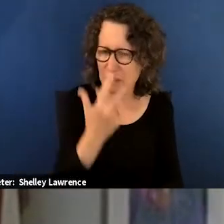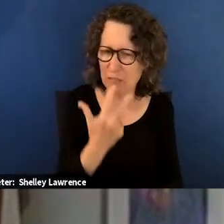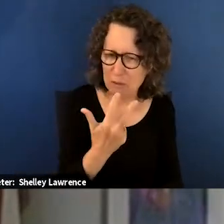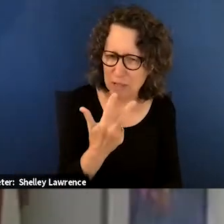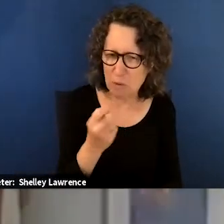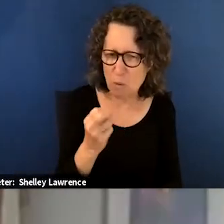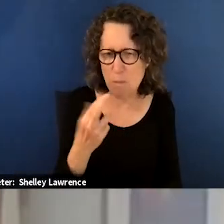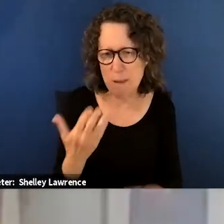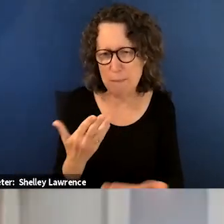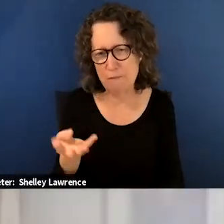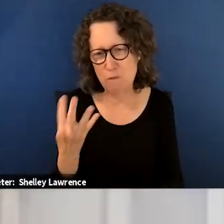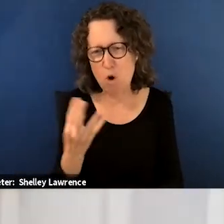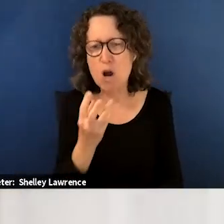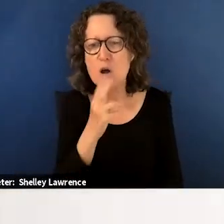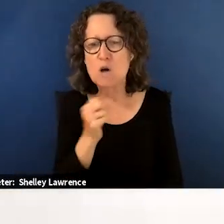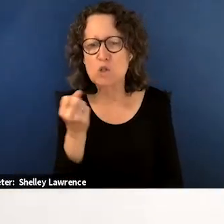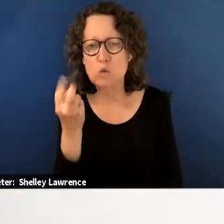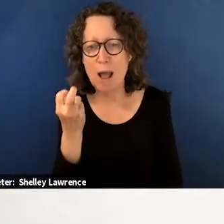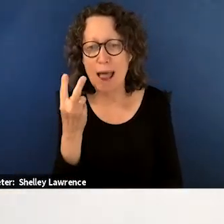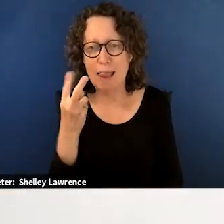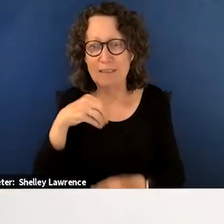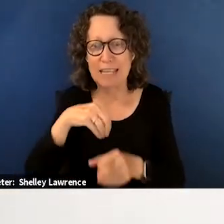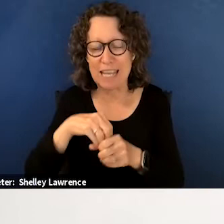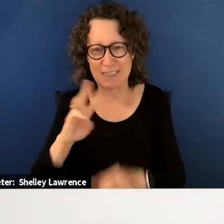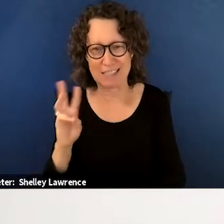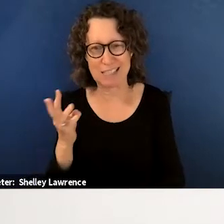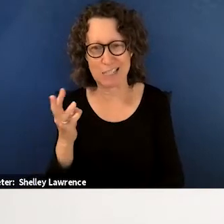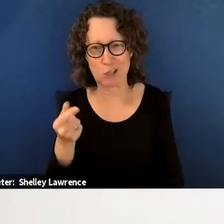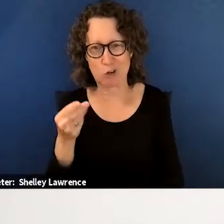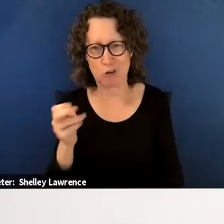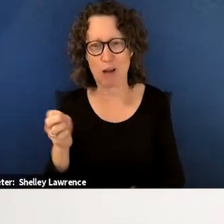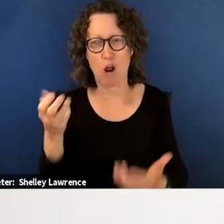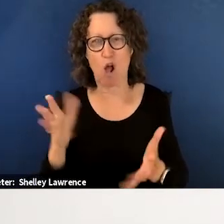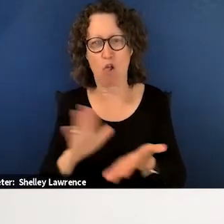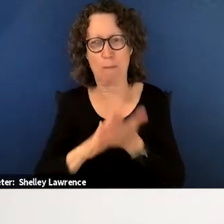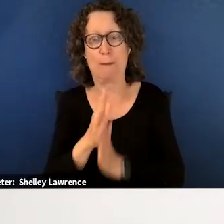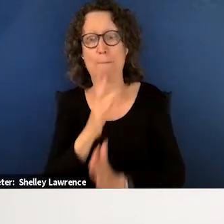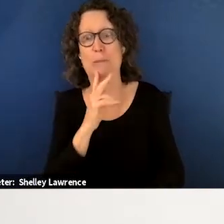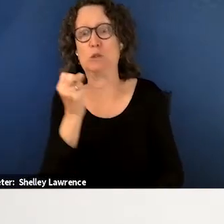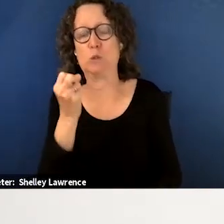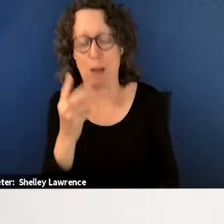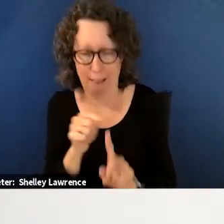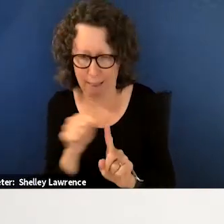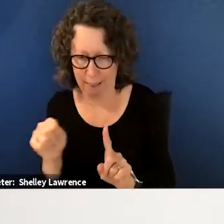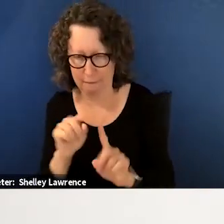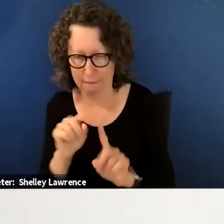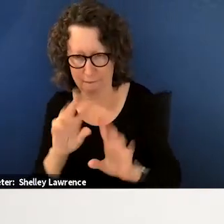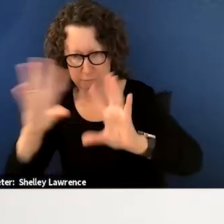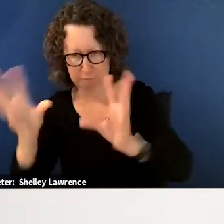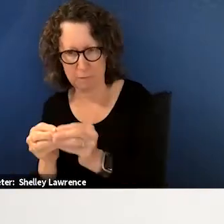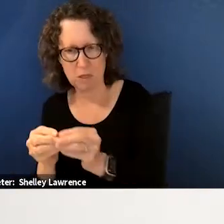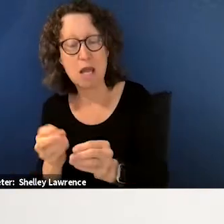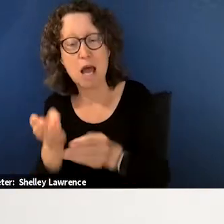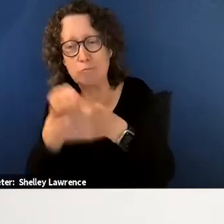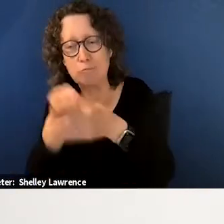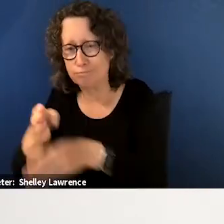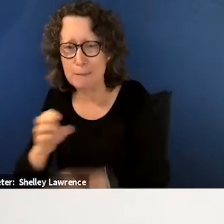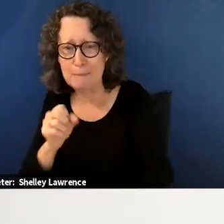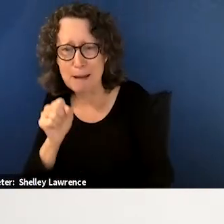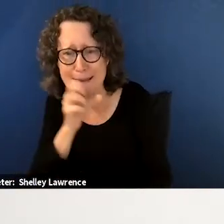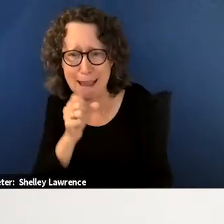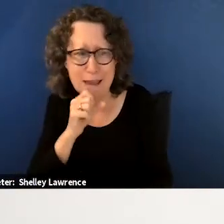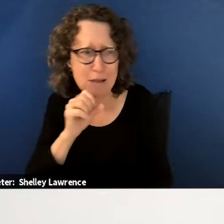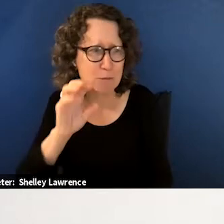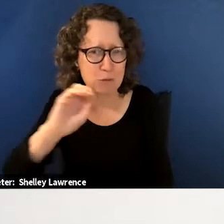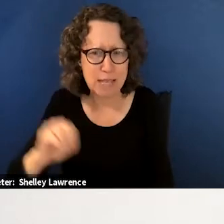4 12-year-olds who are in the 6th grade and they've already turned 12. So they're, but we don't have it broken down by